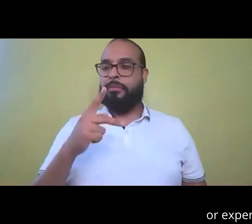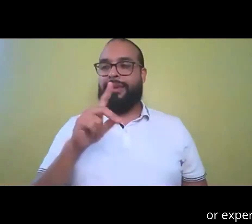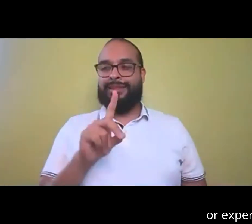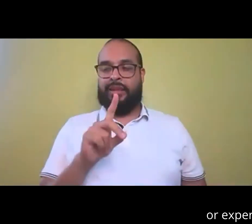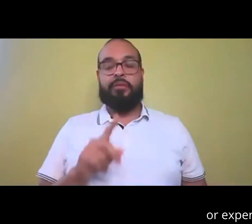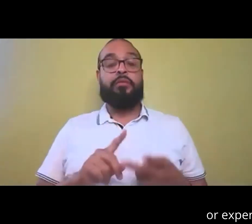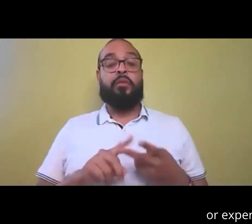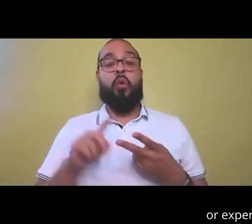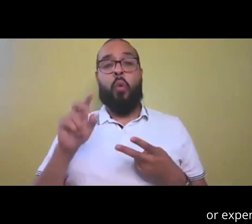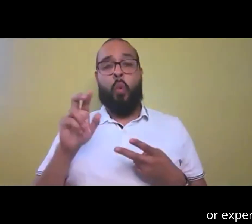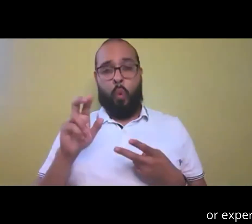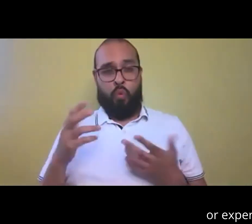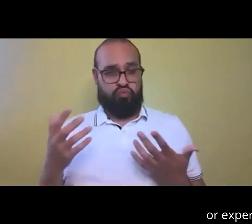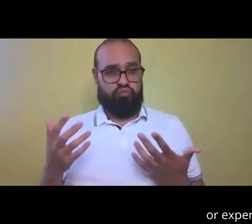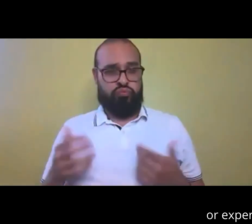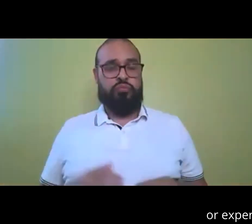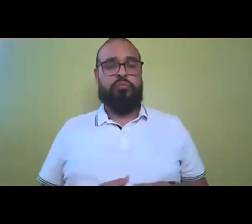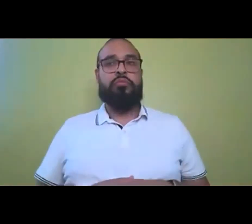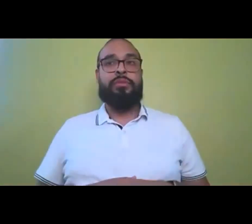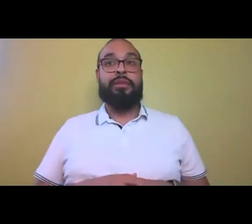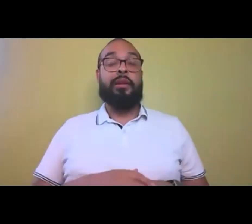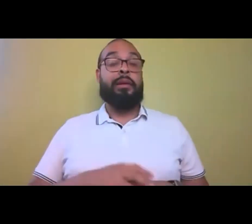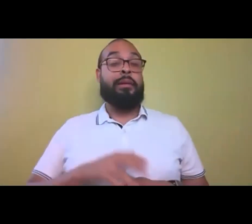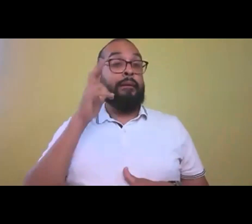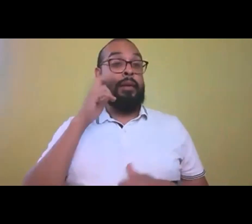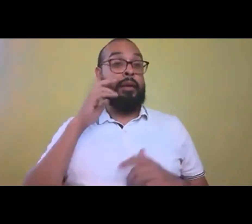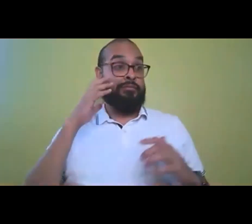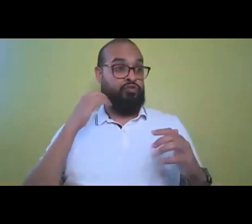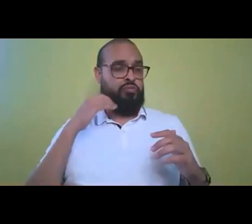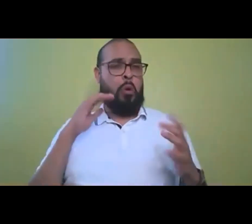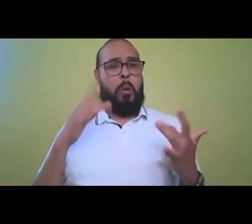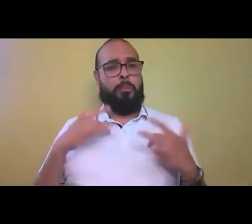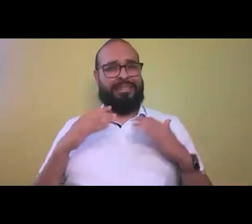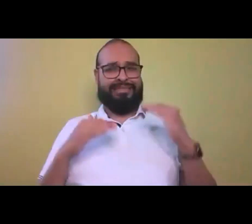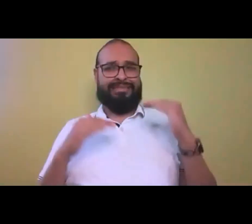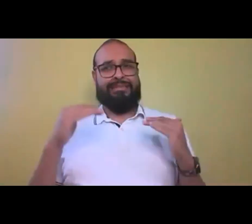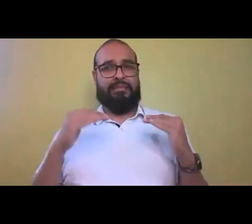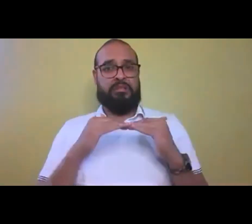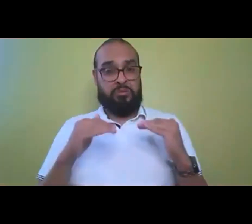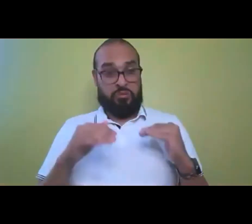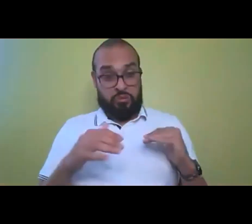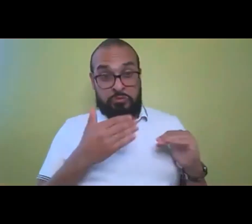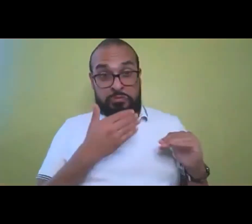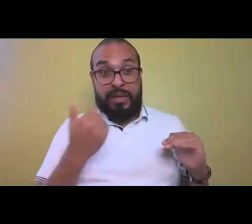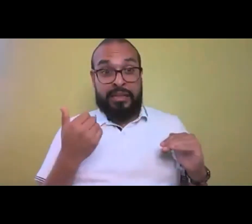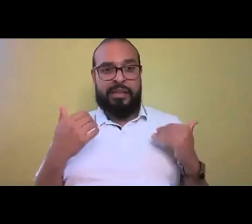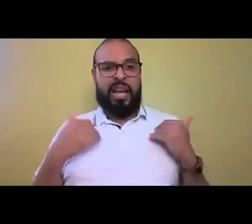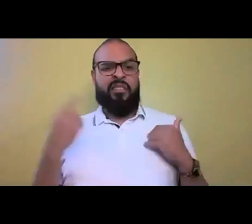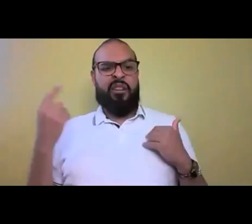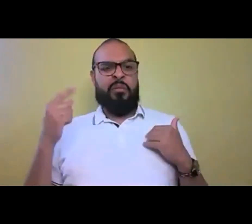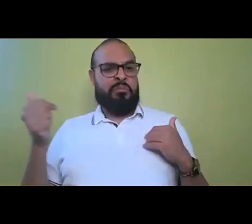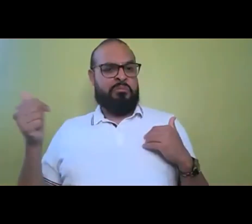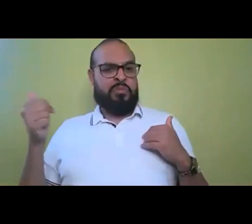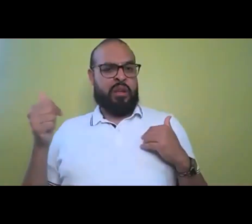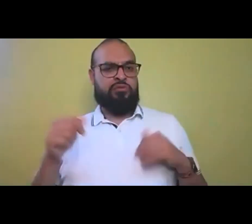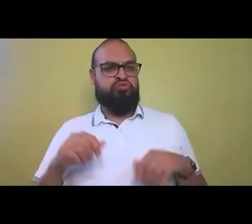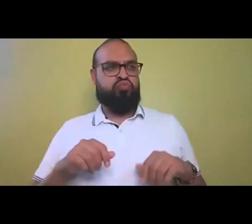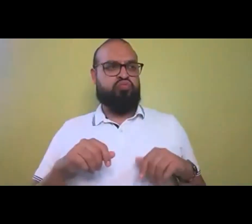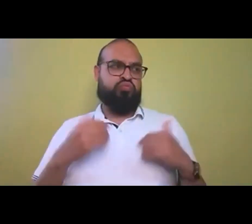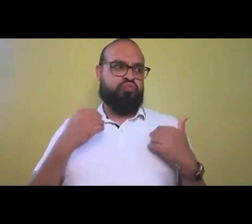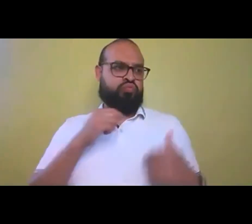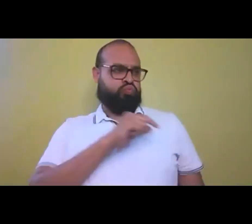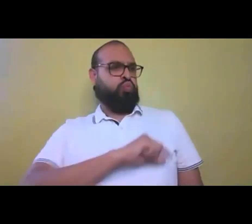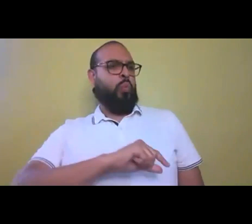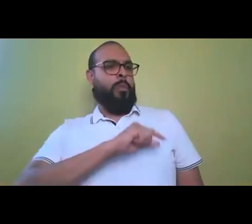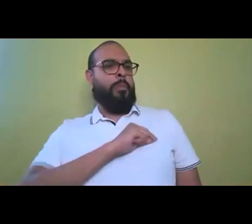experiences with hearing concerns is close. Is it best to have a qualified evaluator or someone to discuss the circumstances with the